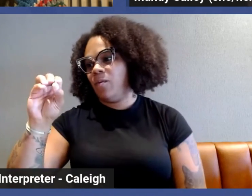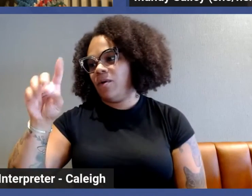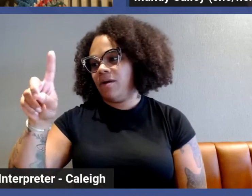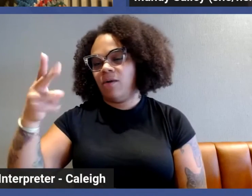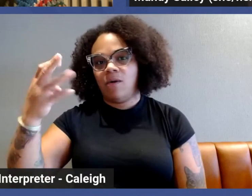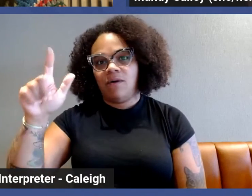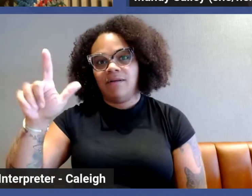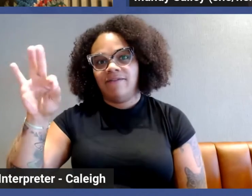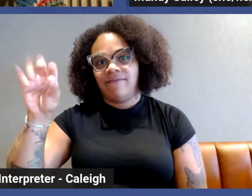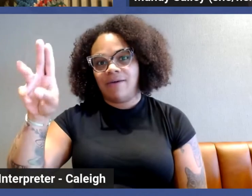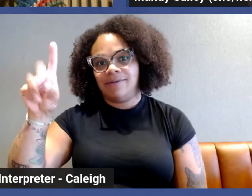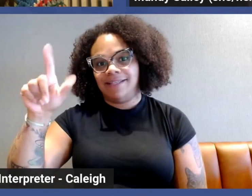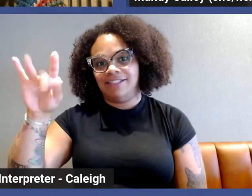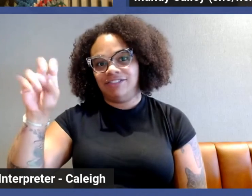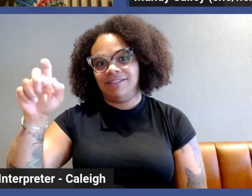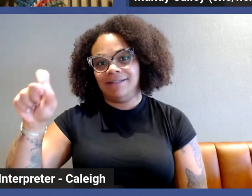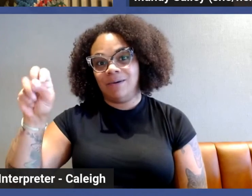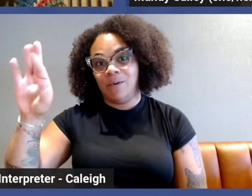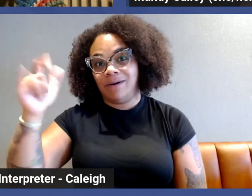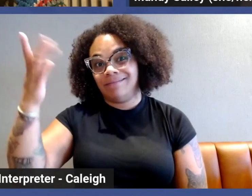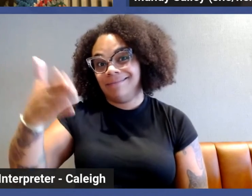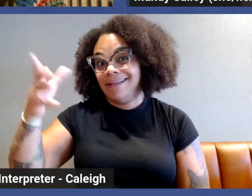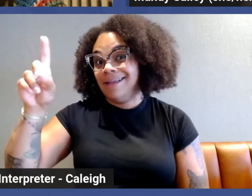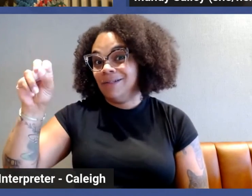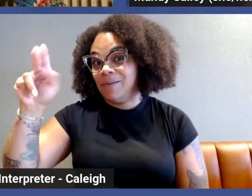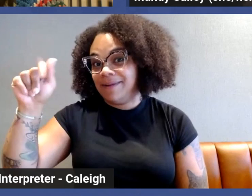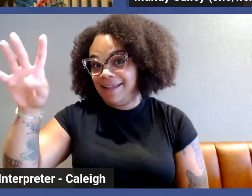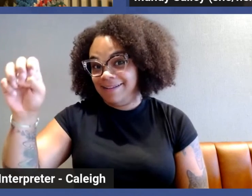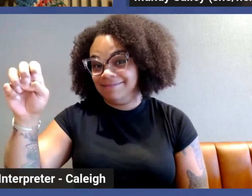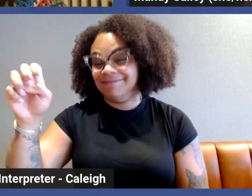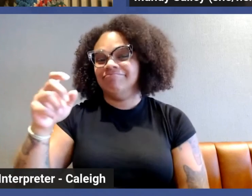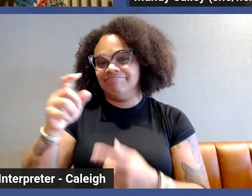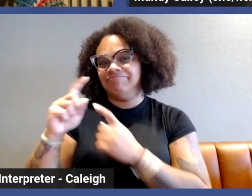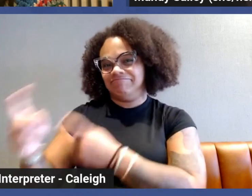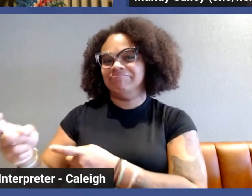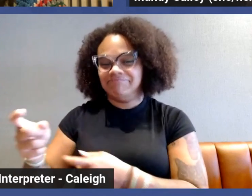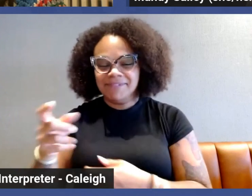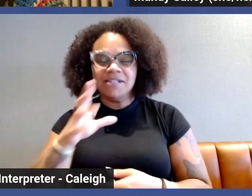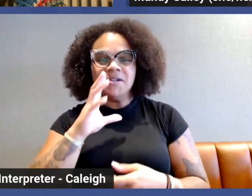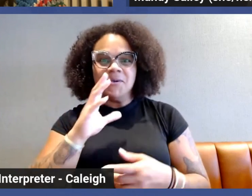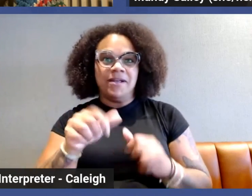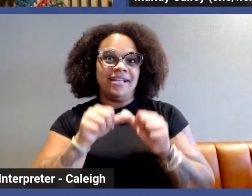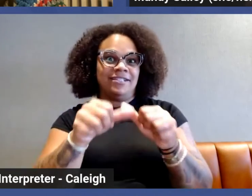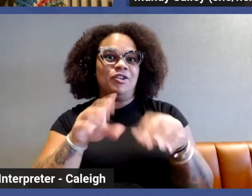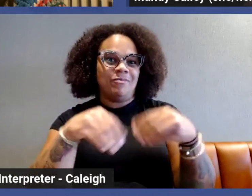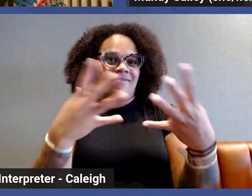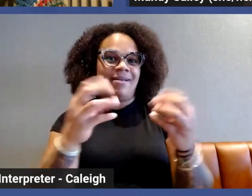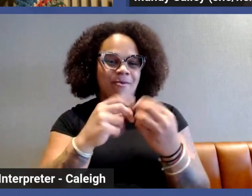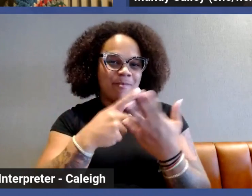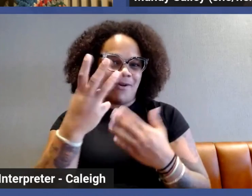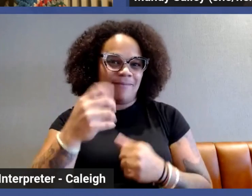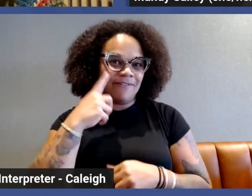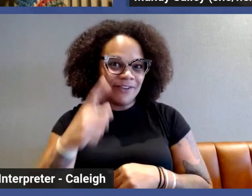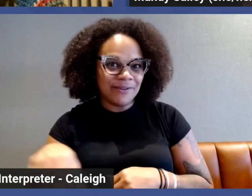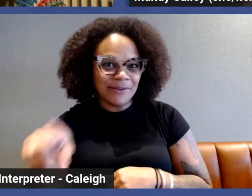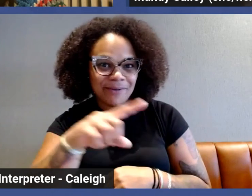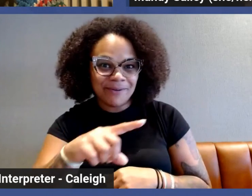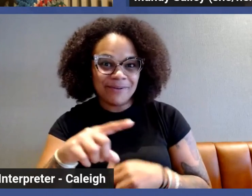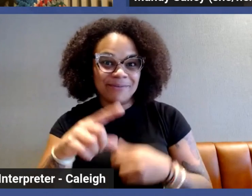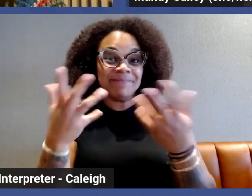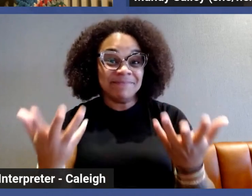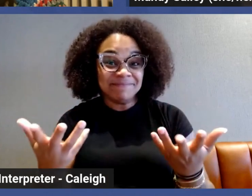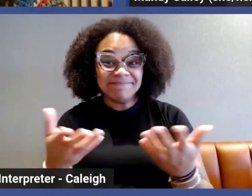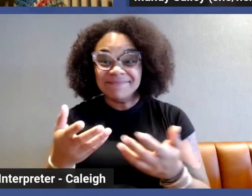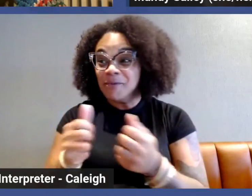woodhullfoundation.org/donate, so that we can continue to do more programming like this for you. And with that being